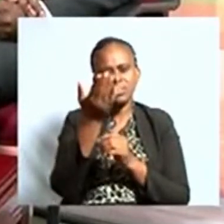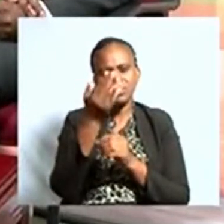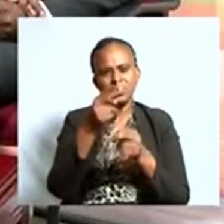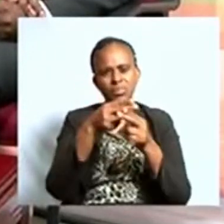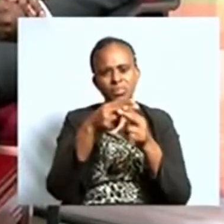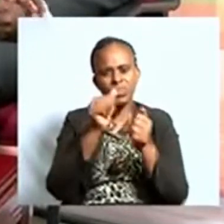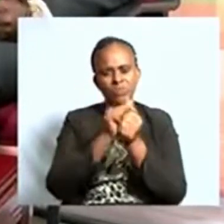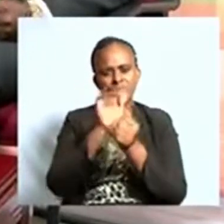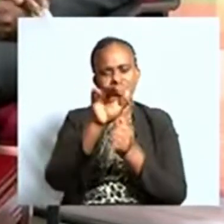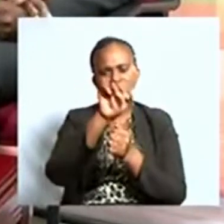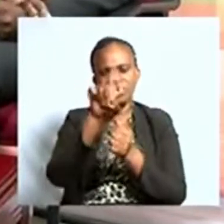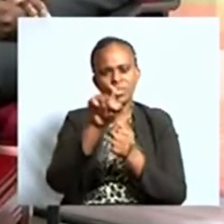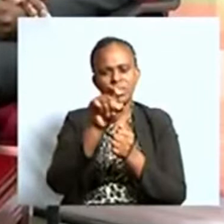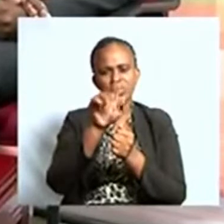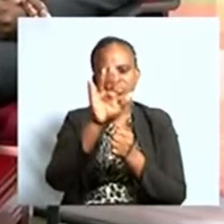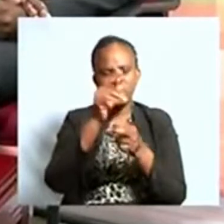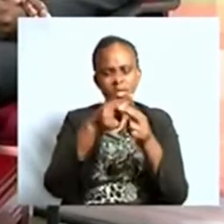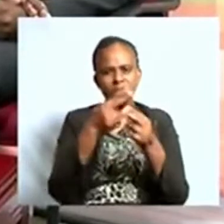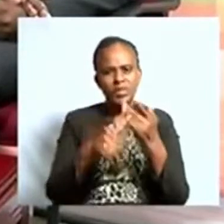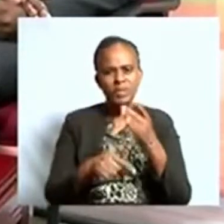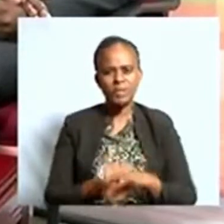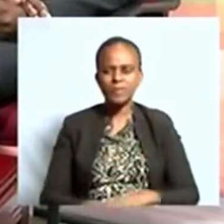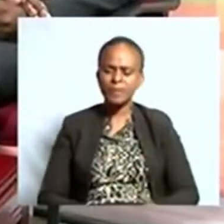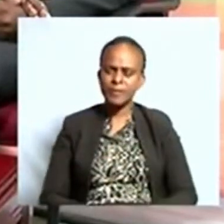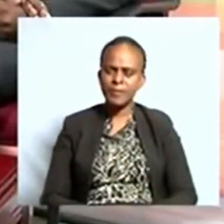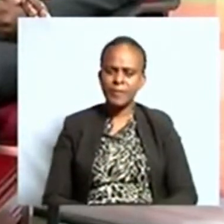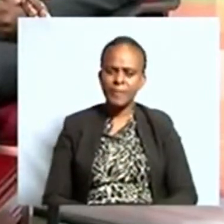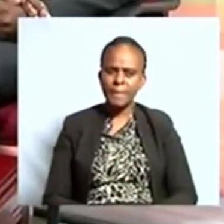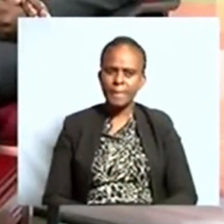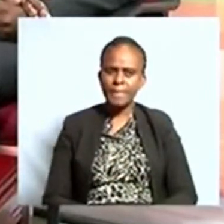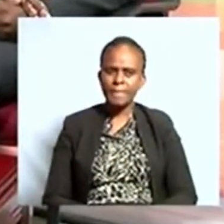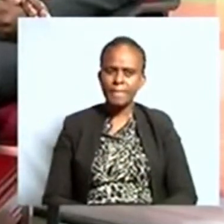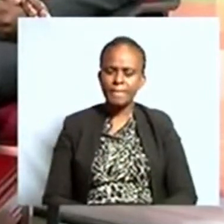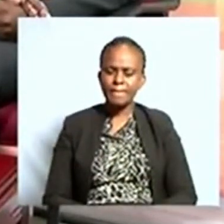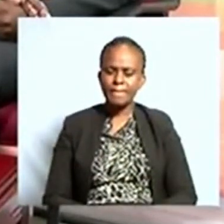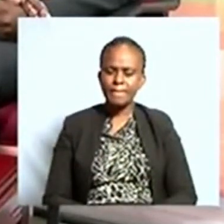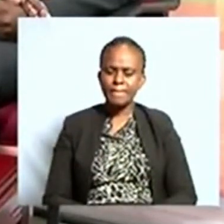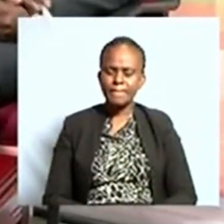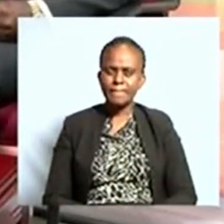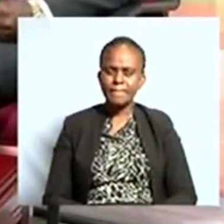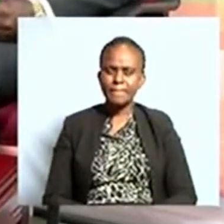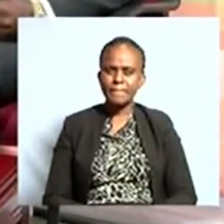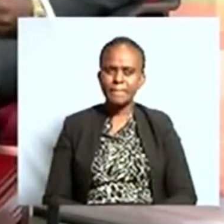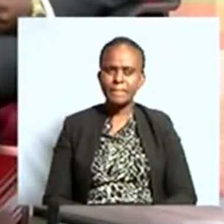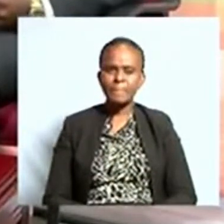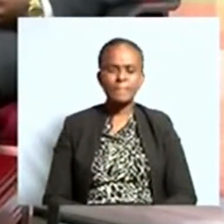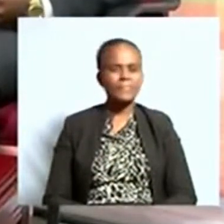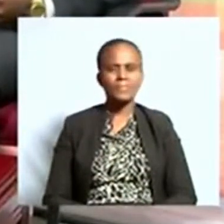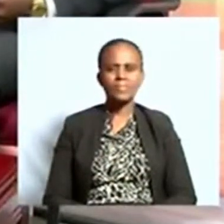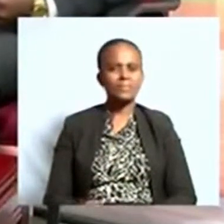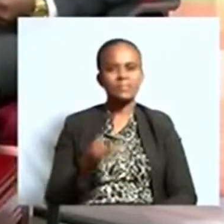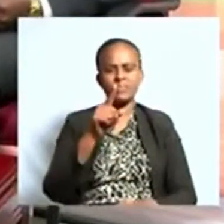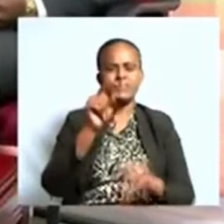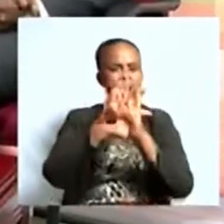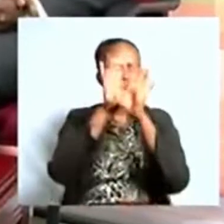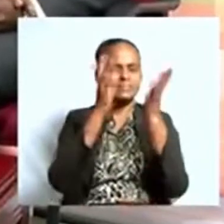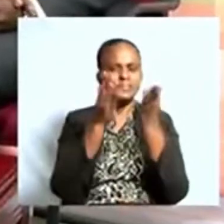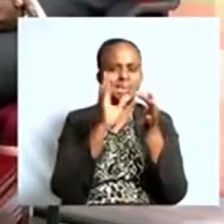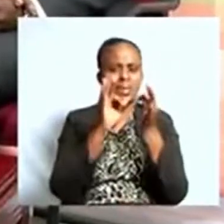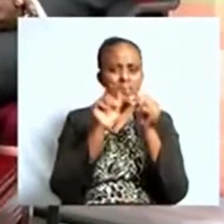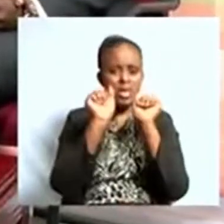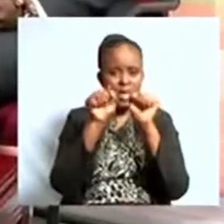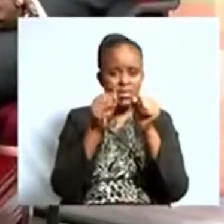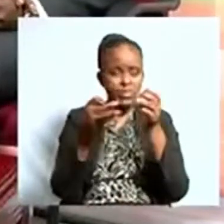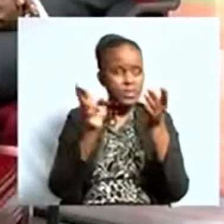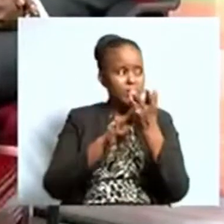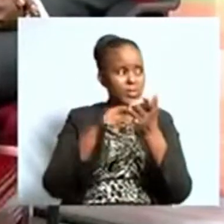with your question or contribution. Tell us your name. Hello? All right, that line is not very clear. If you're able to call us